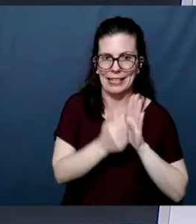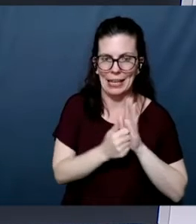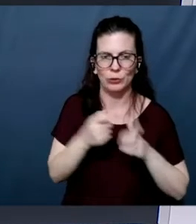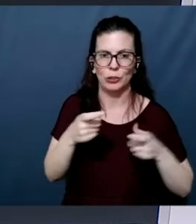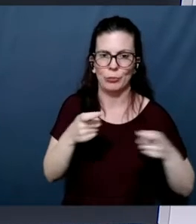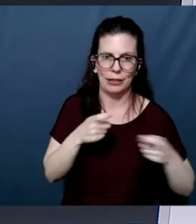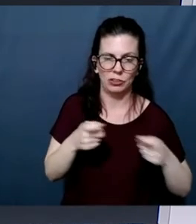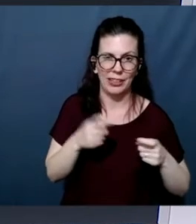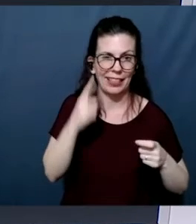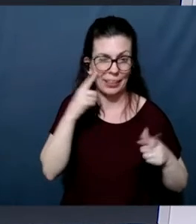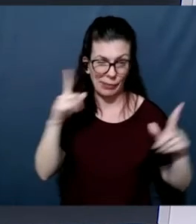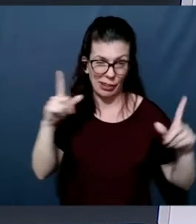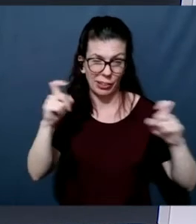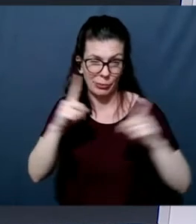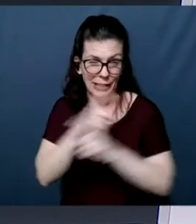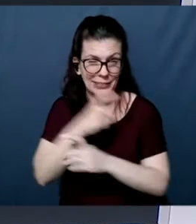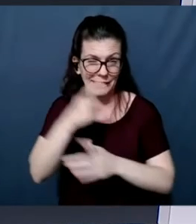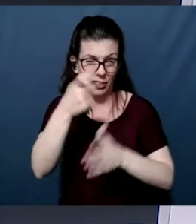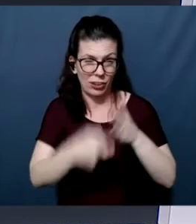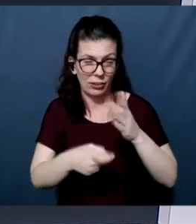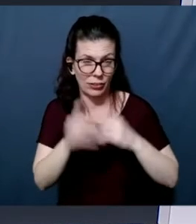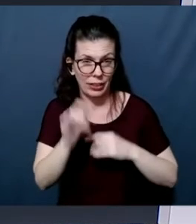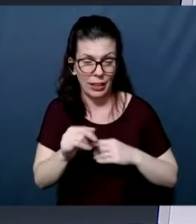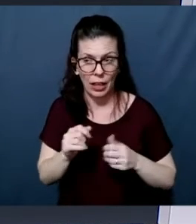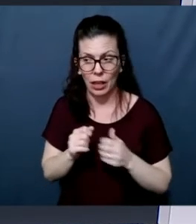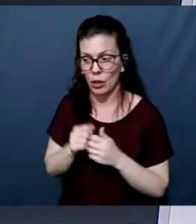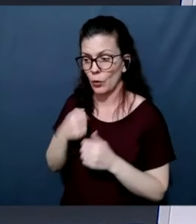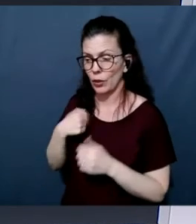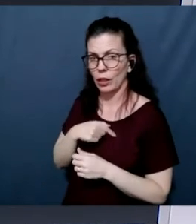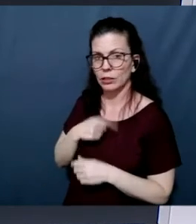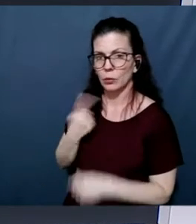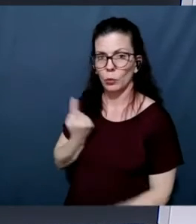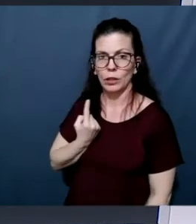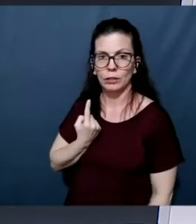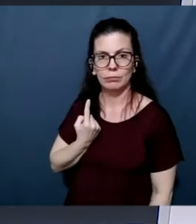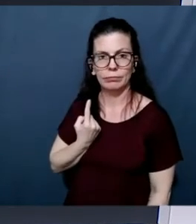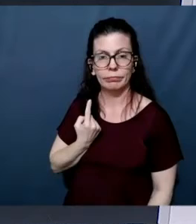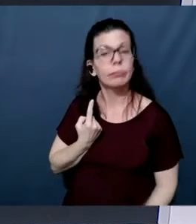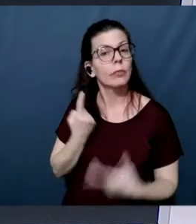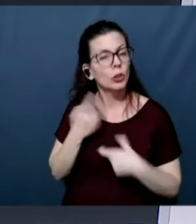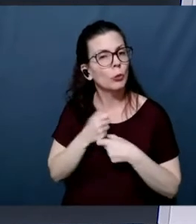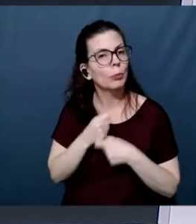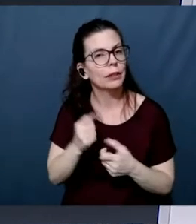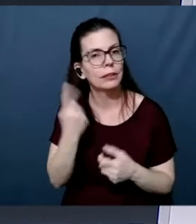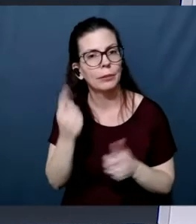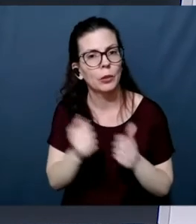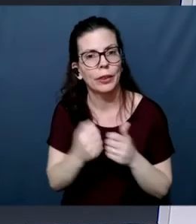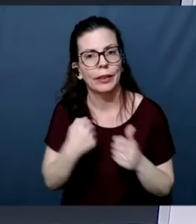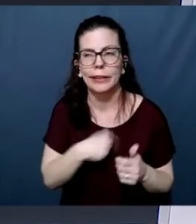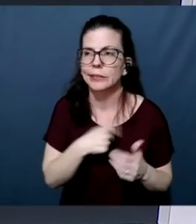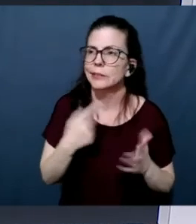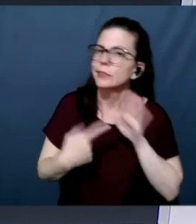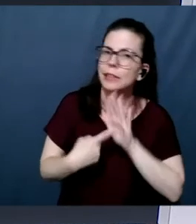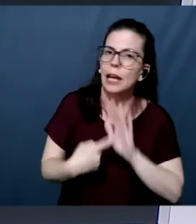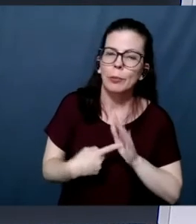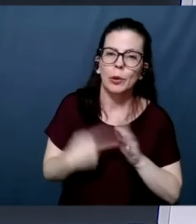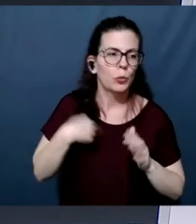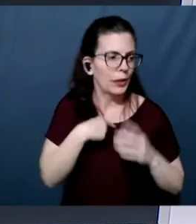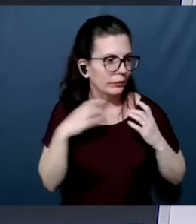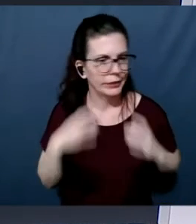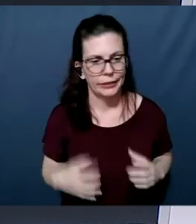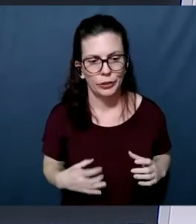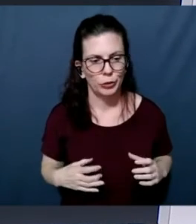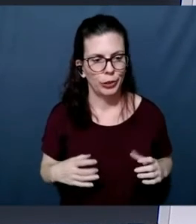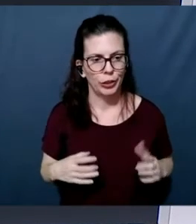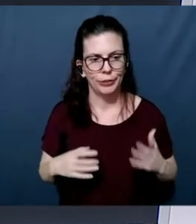that. With us, it's only one. Okay. And every time you build something with us, like let's say, for example, we have a customer called